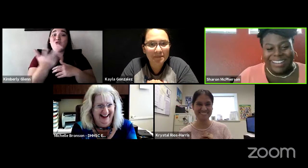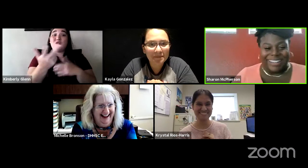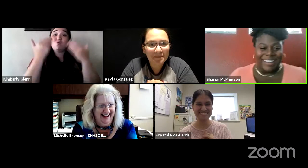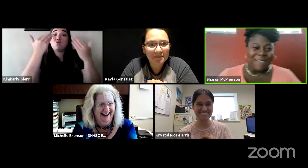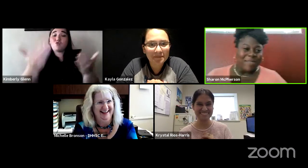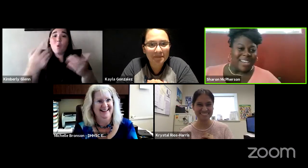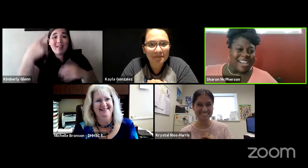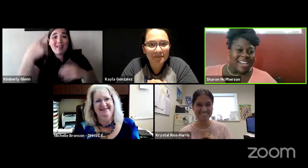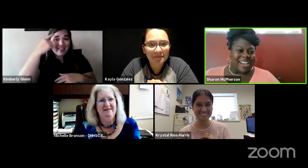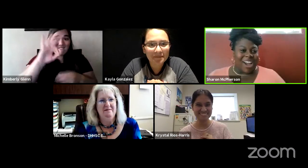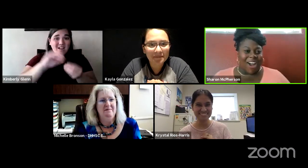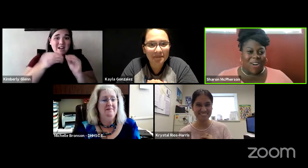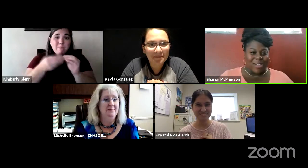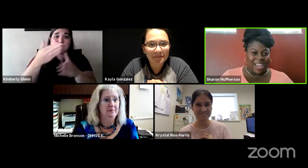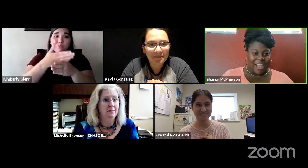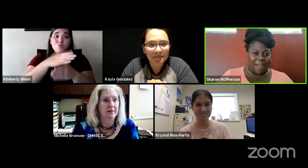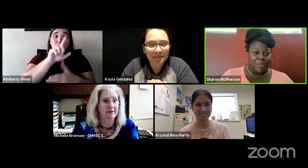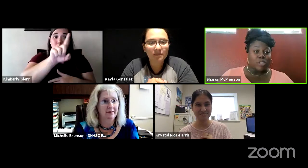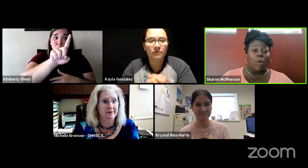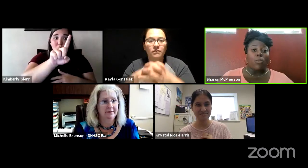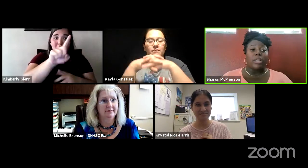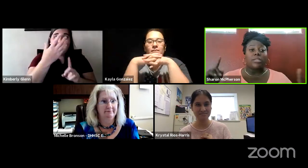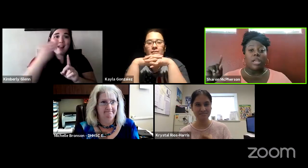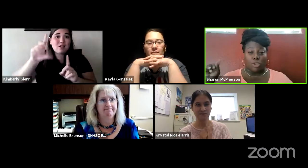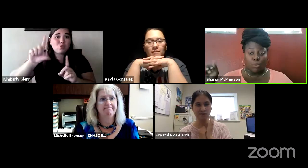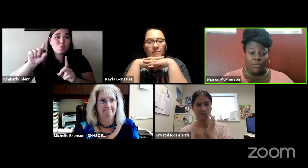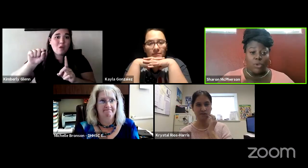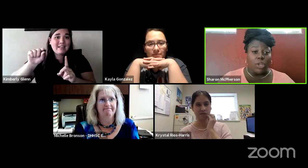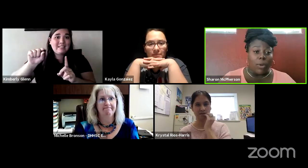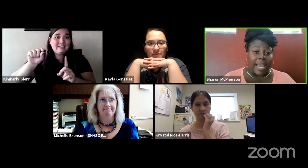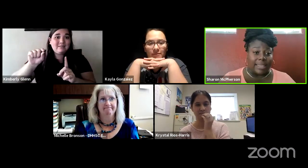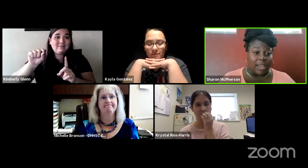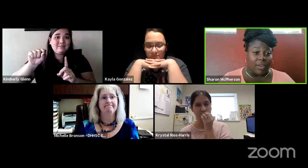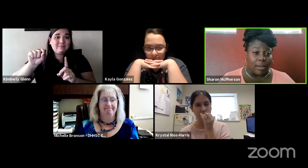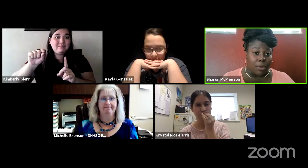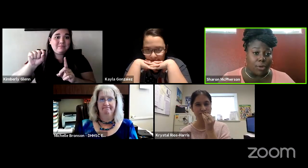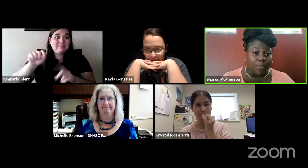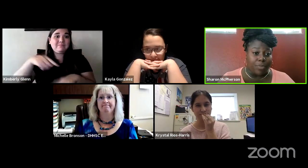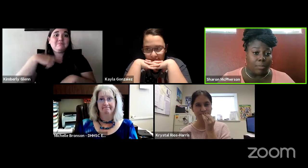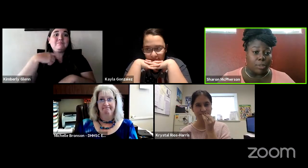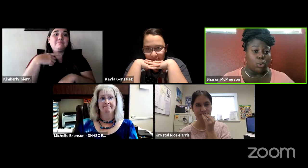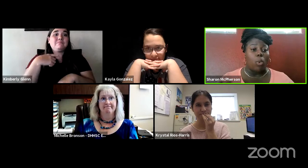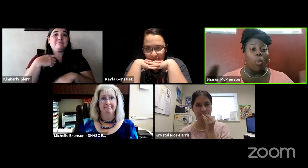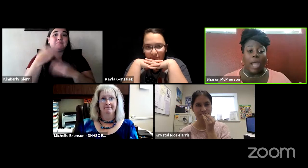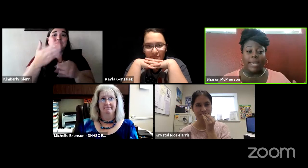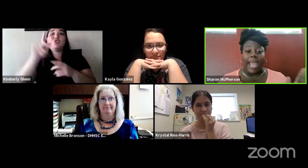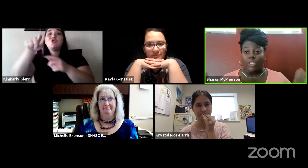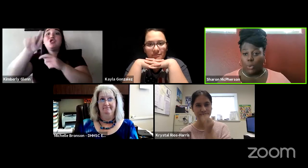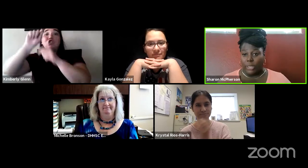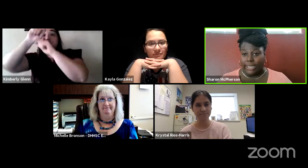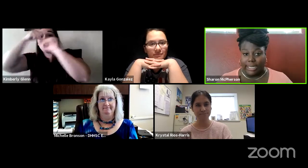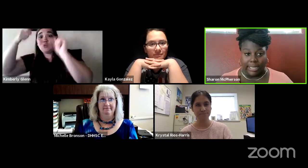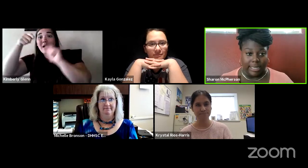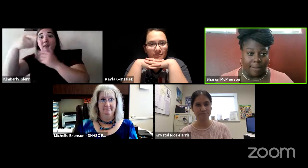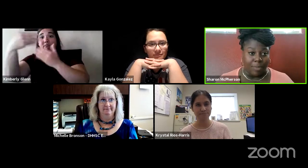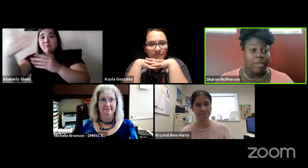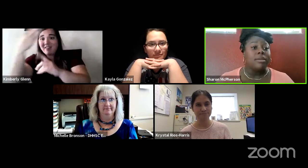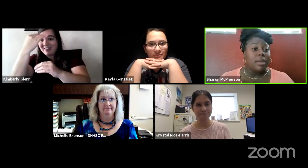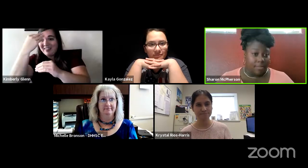all right. Okay, so I want the three of you to go ahead and think of a number between 1 and